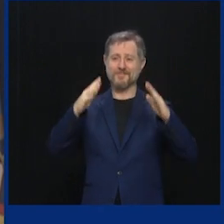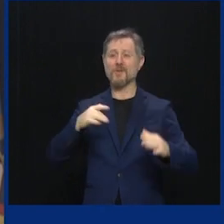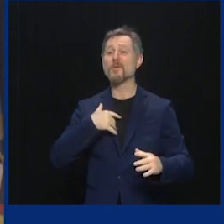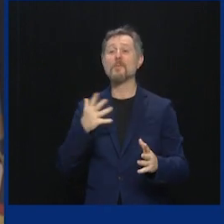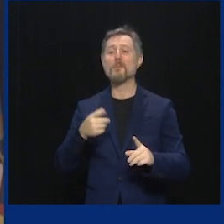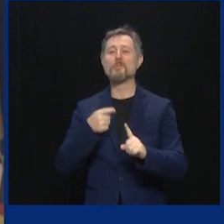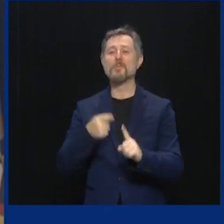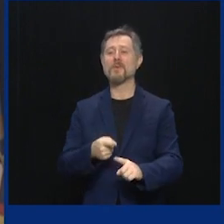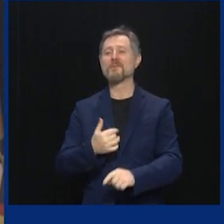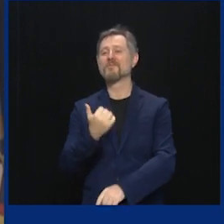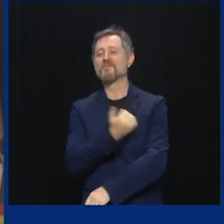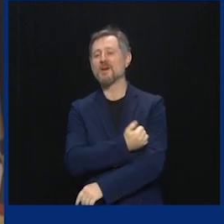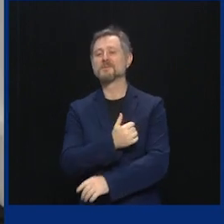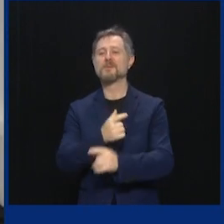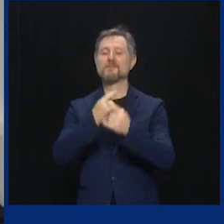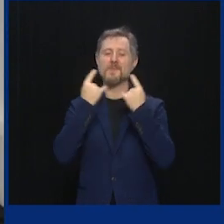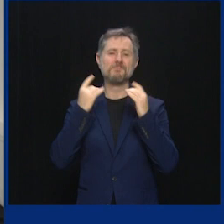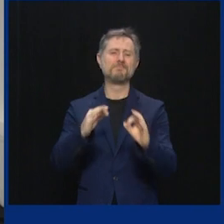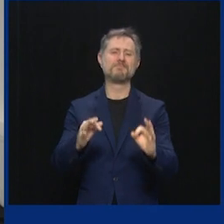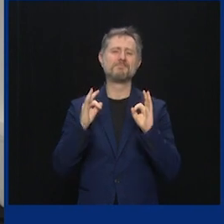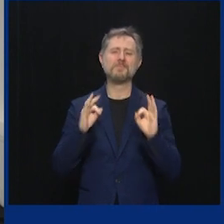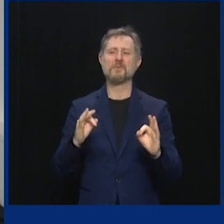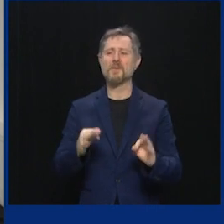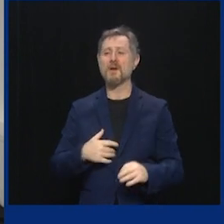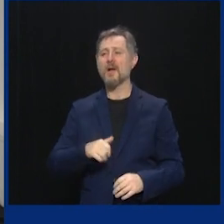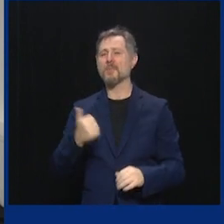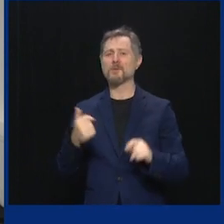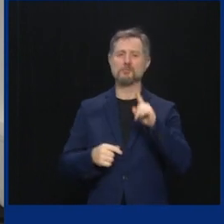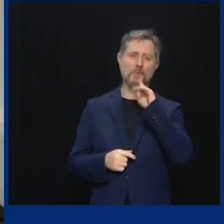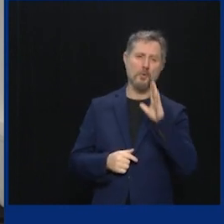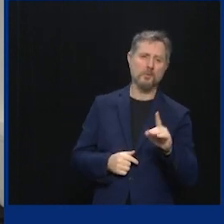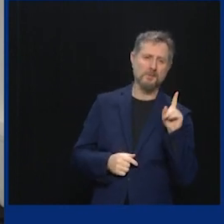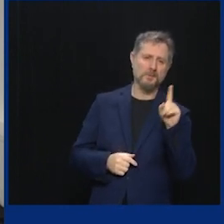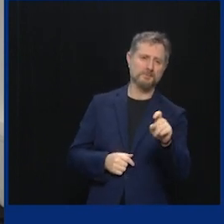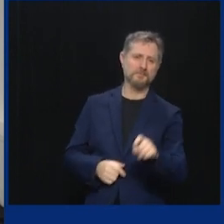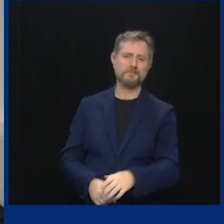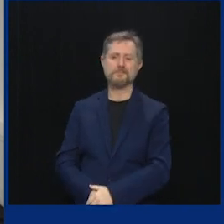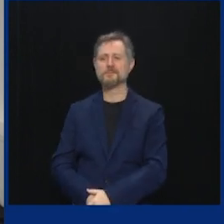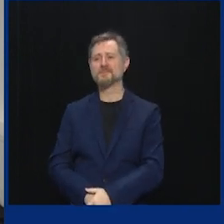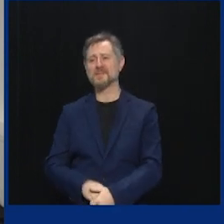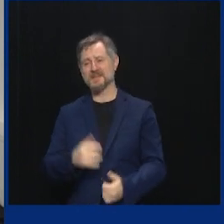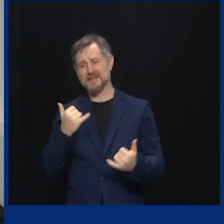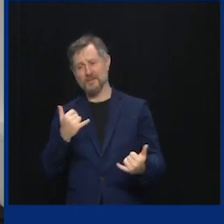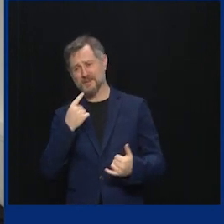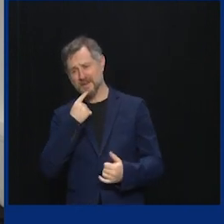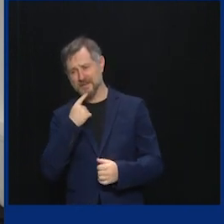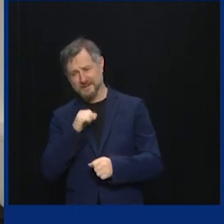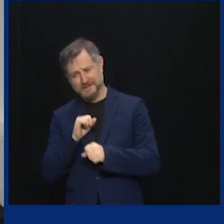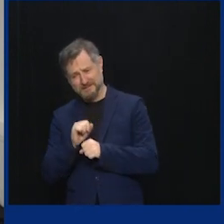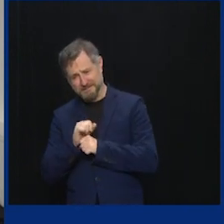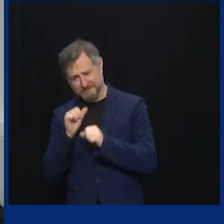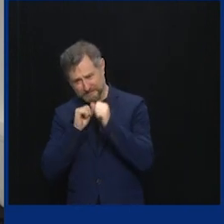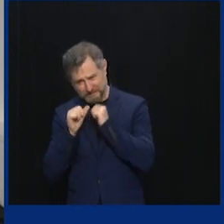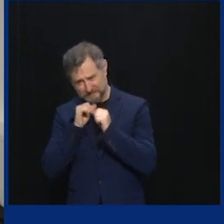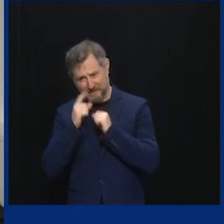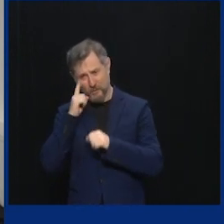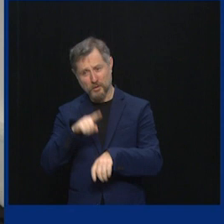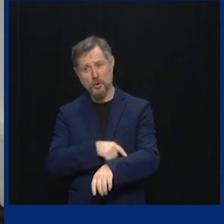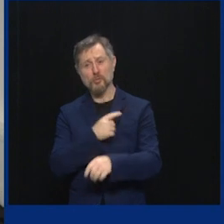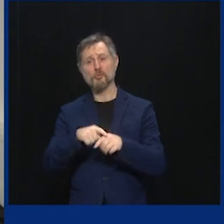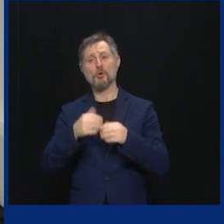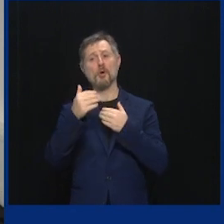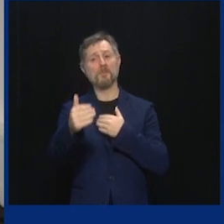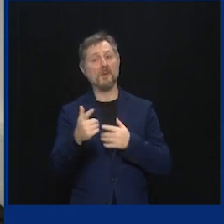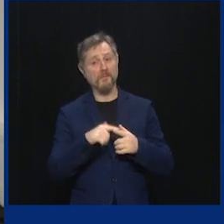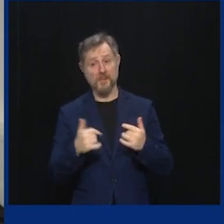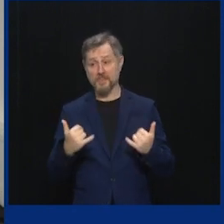have to worry. Governor, since you're saying short-term pain for long-term gain, given that international health experts are saying